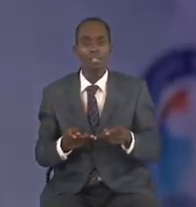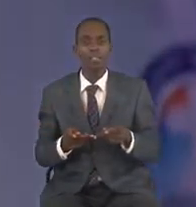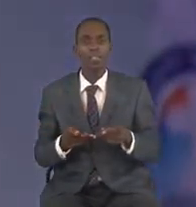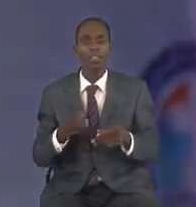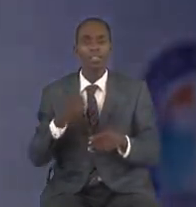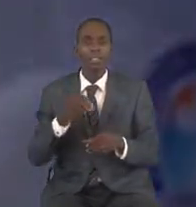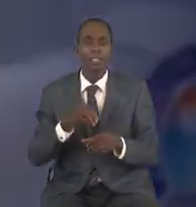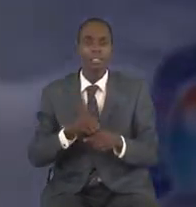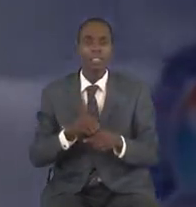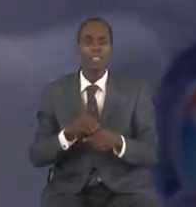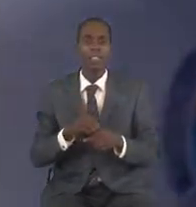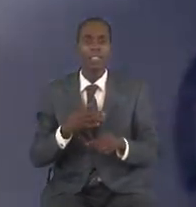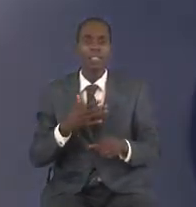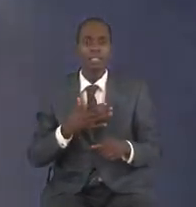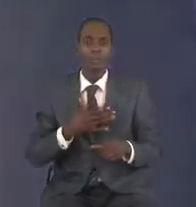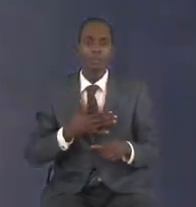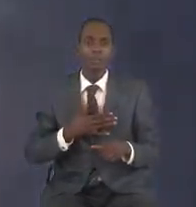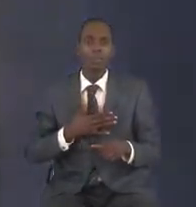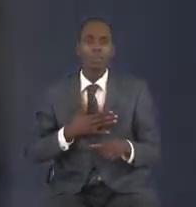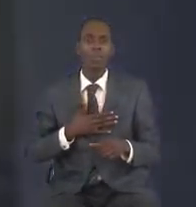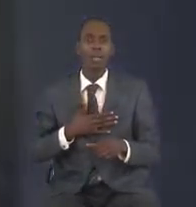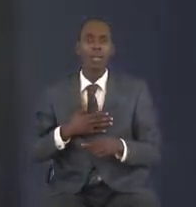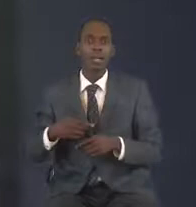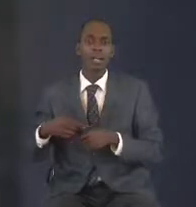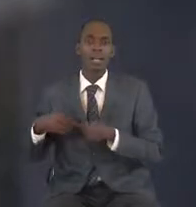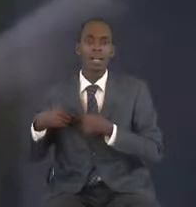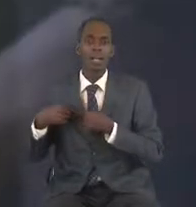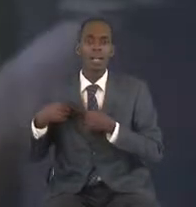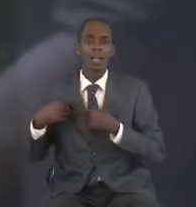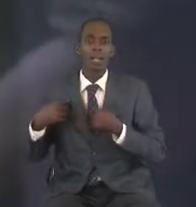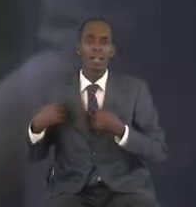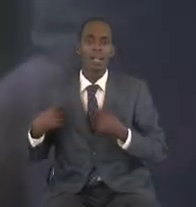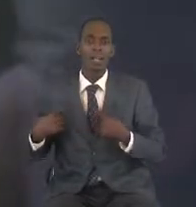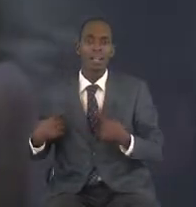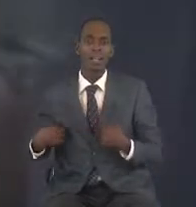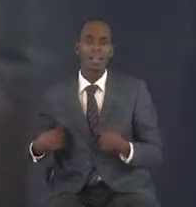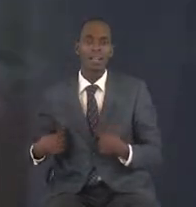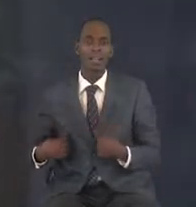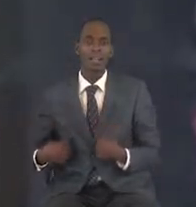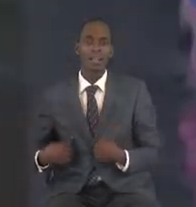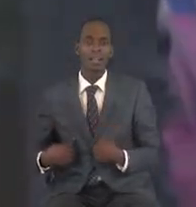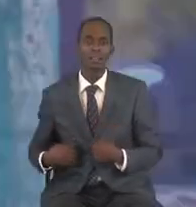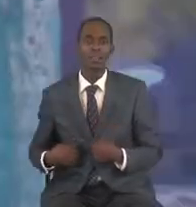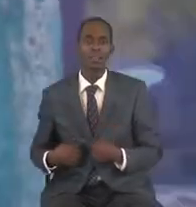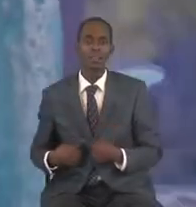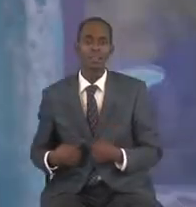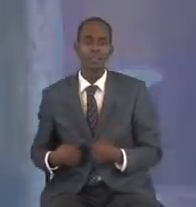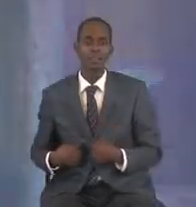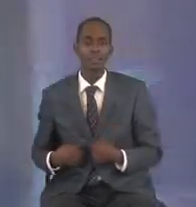place in my heart.